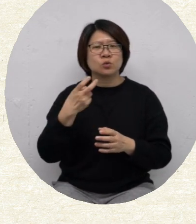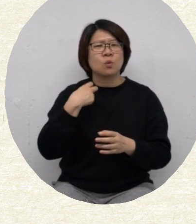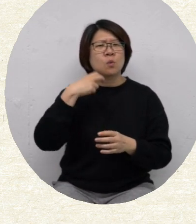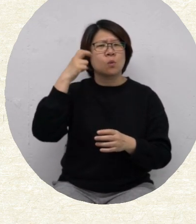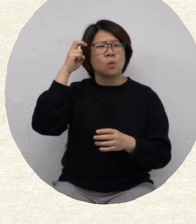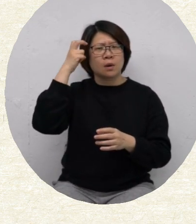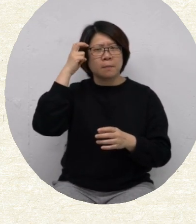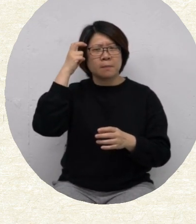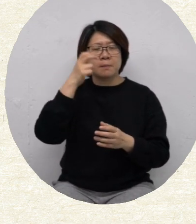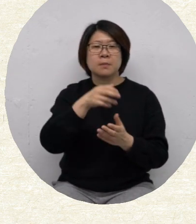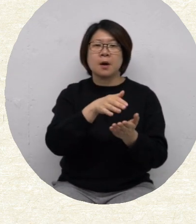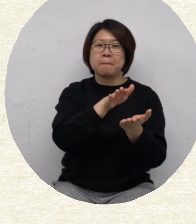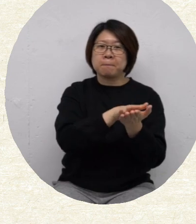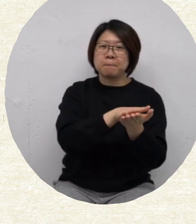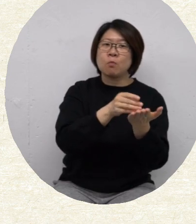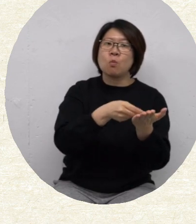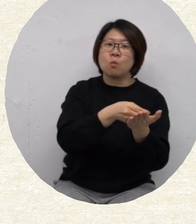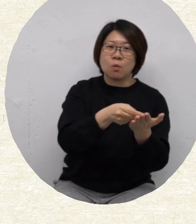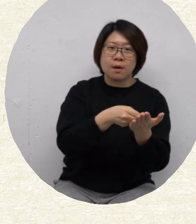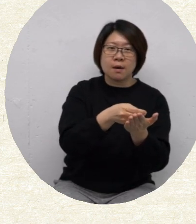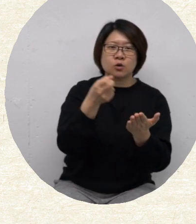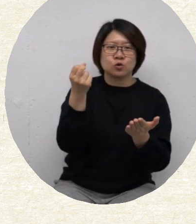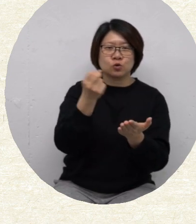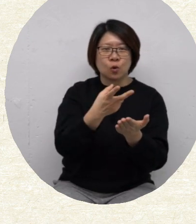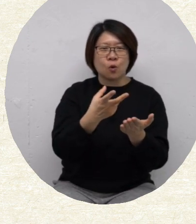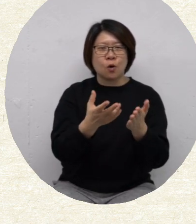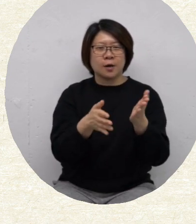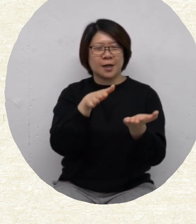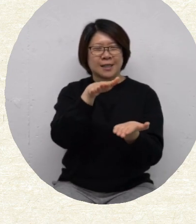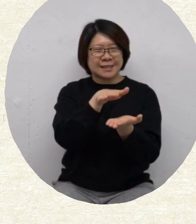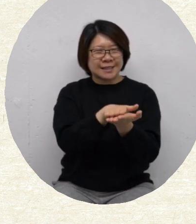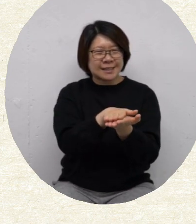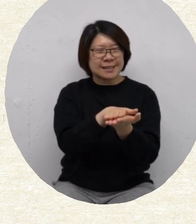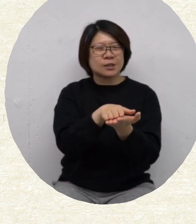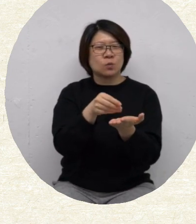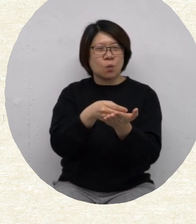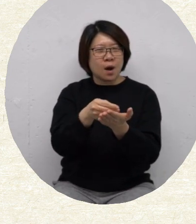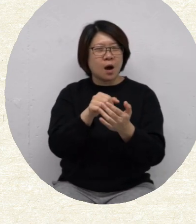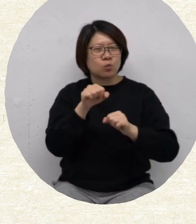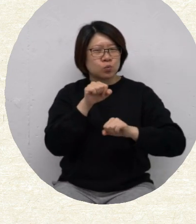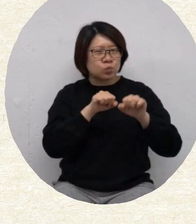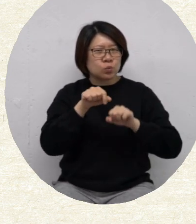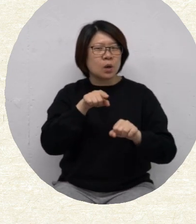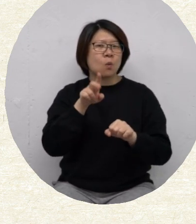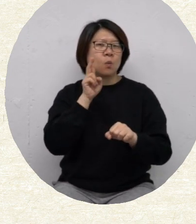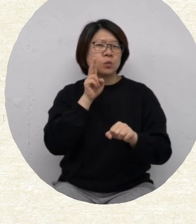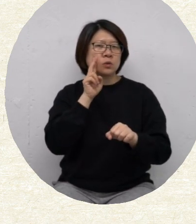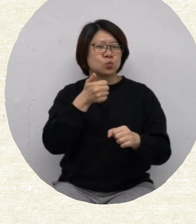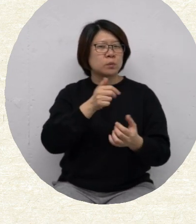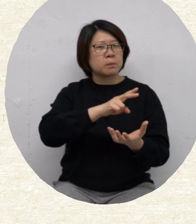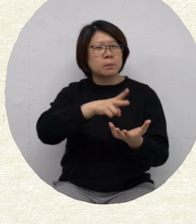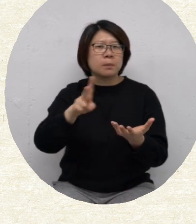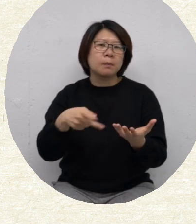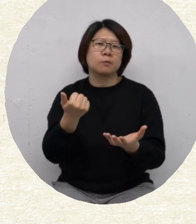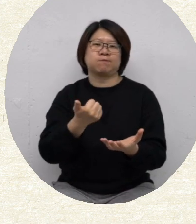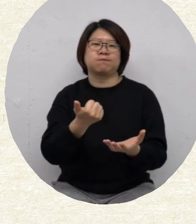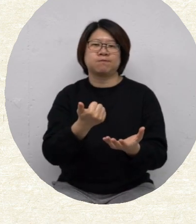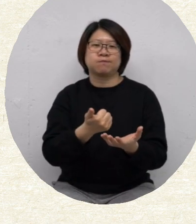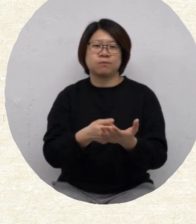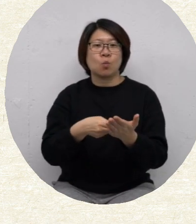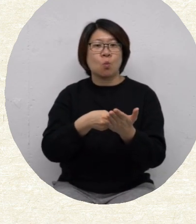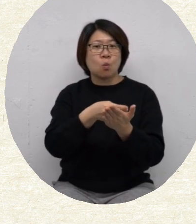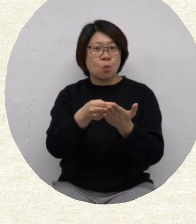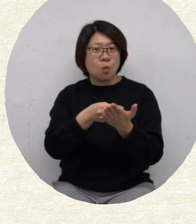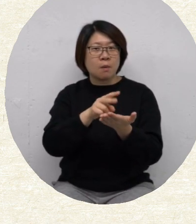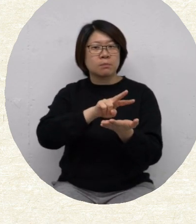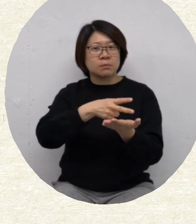In both the Tyvek pieces and the ceramic objects, I continue to contemplate the relationship between the matrix and the